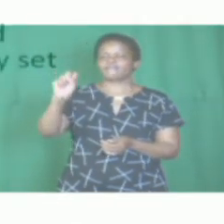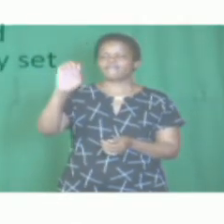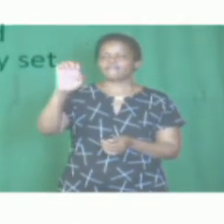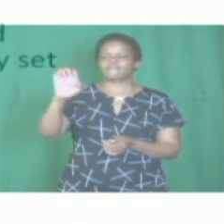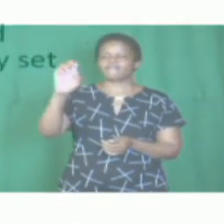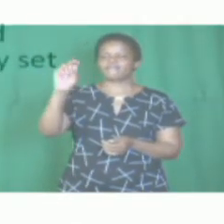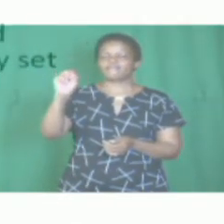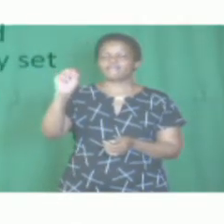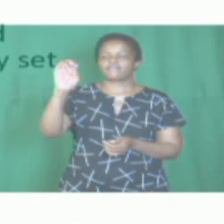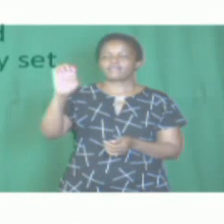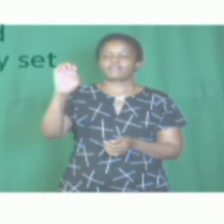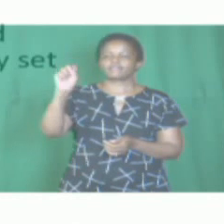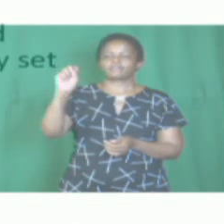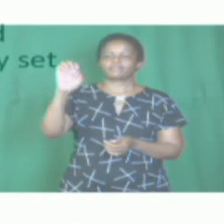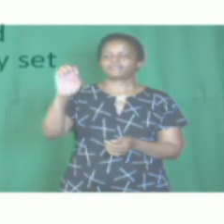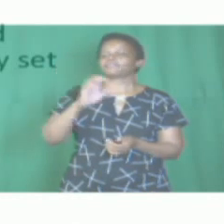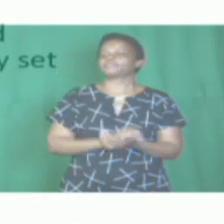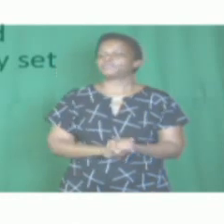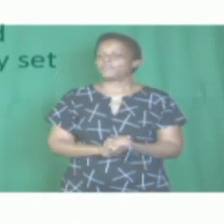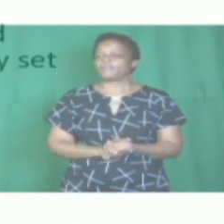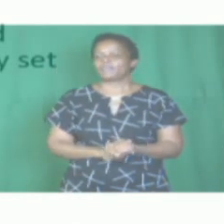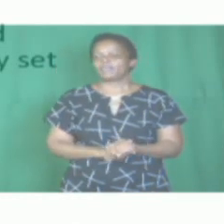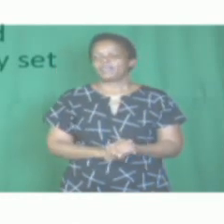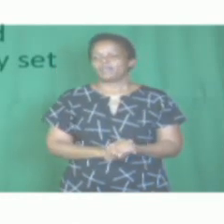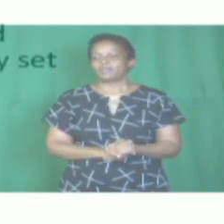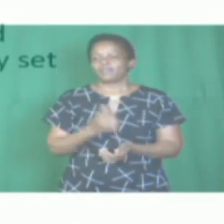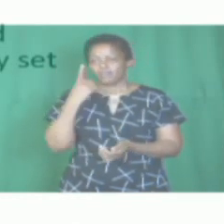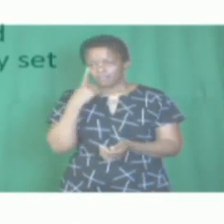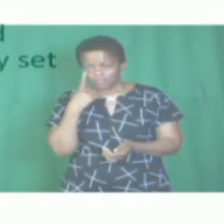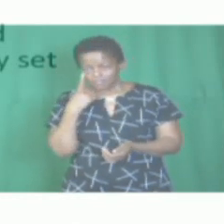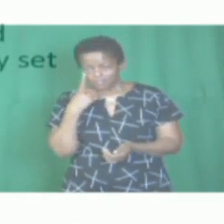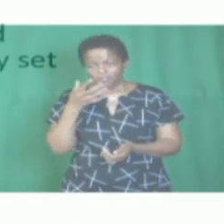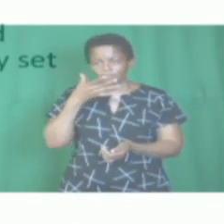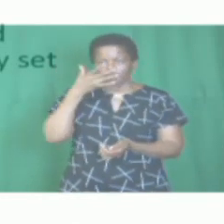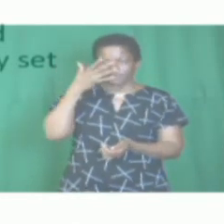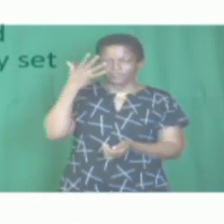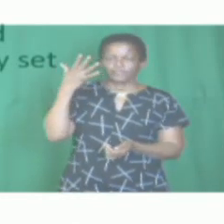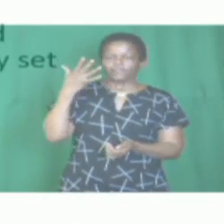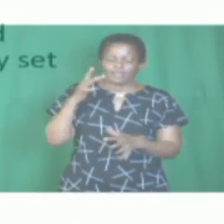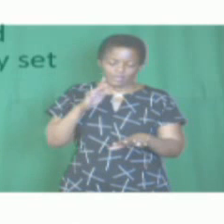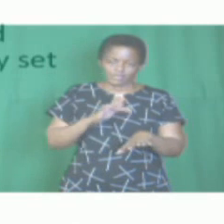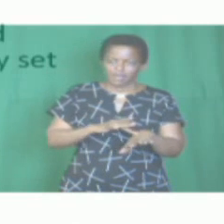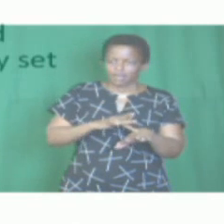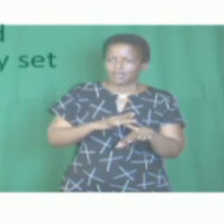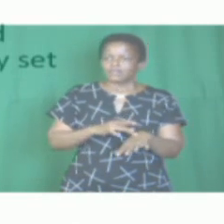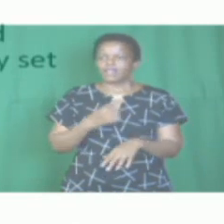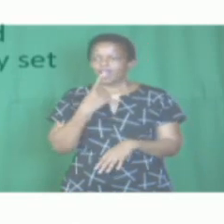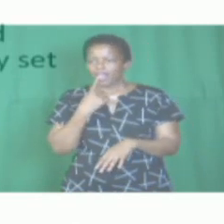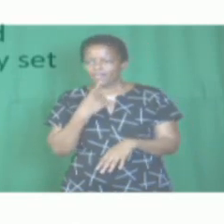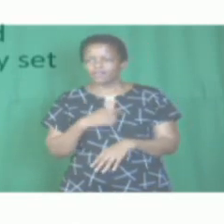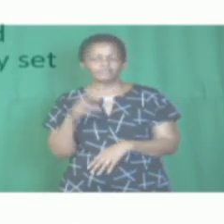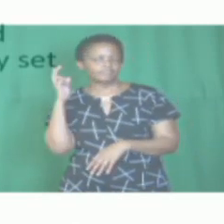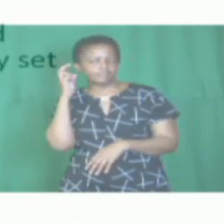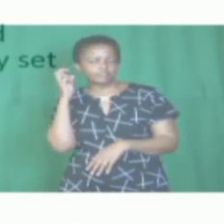sight, smell, touch, taste, hearing. Another key thing is, please do bring